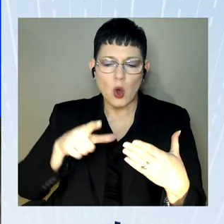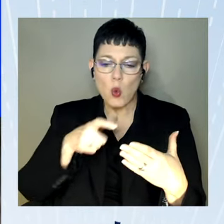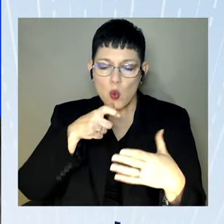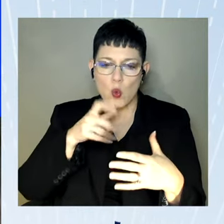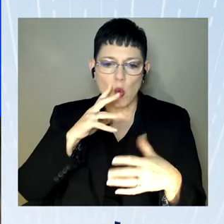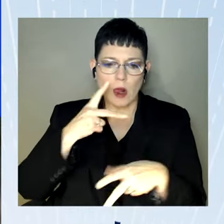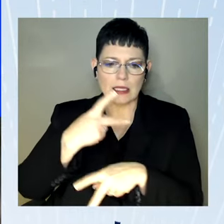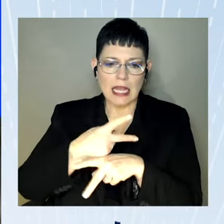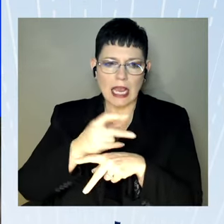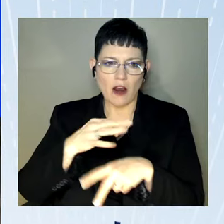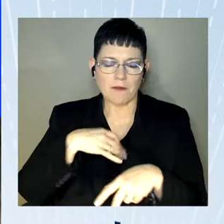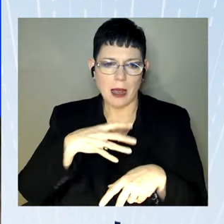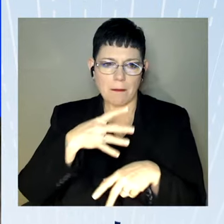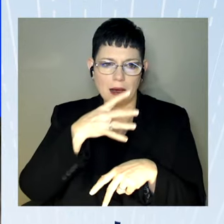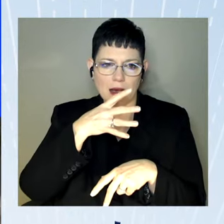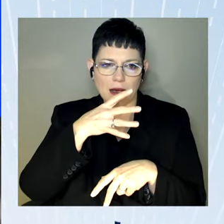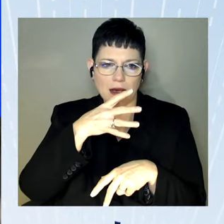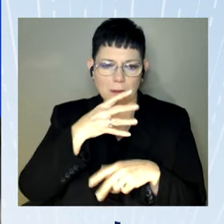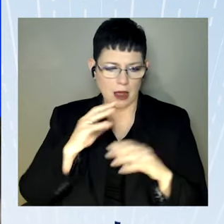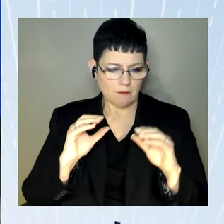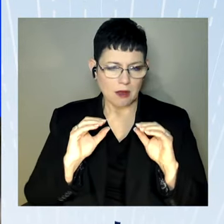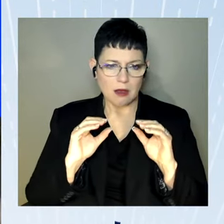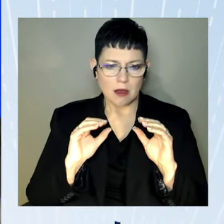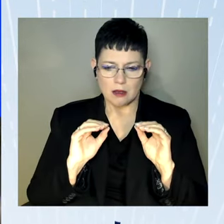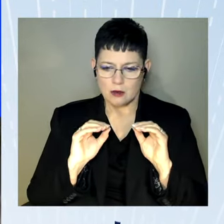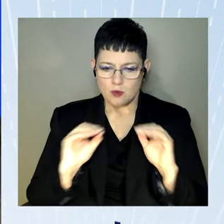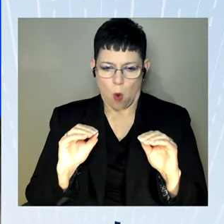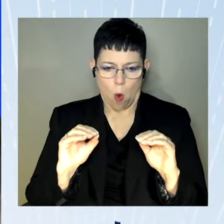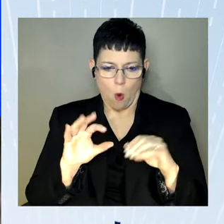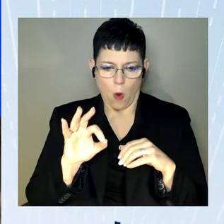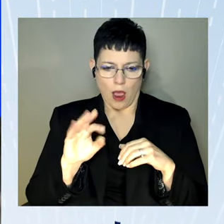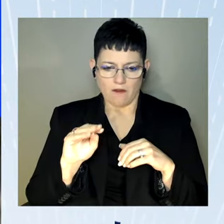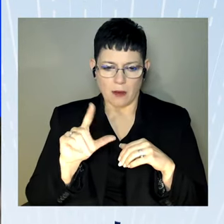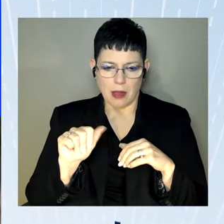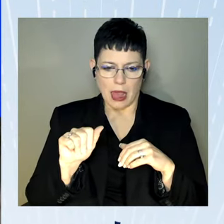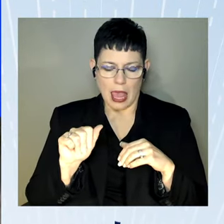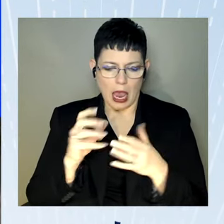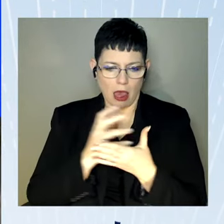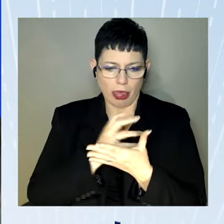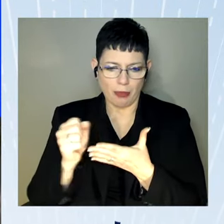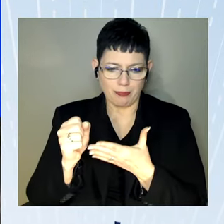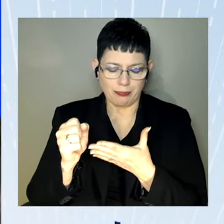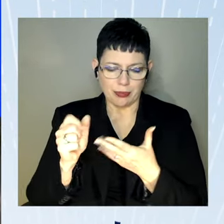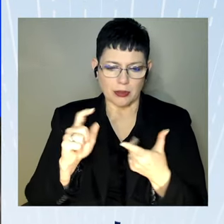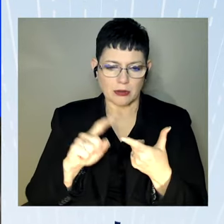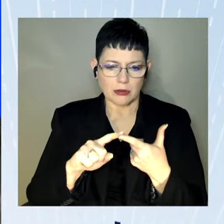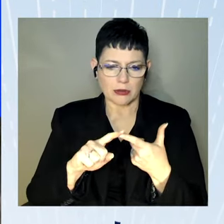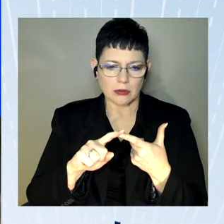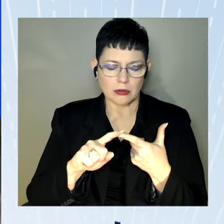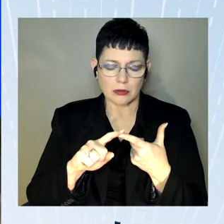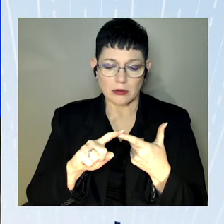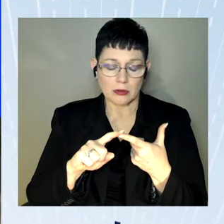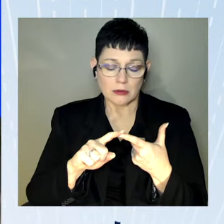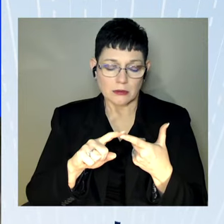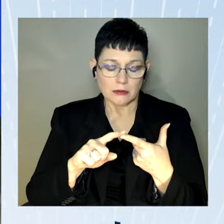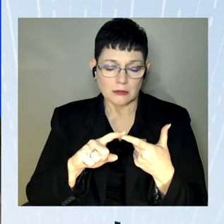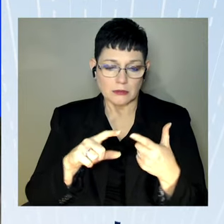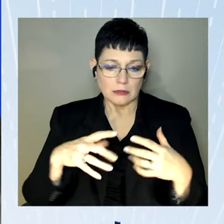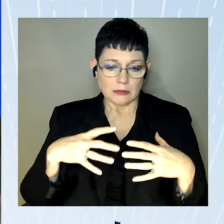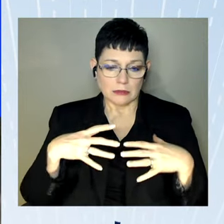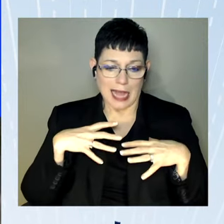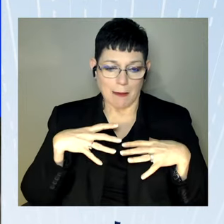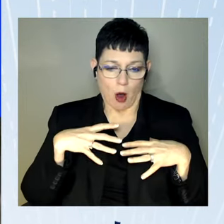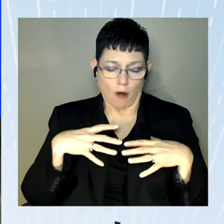mom? I don't have any more family medical leave. I've exhausted all of my personal leave. If I stay home with